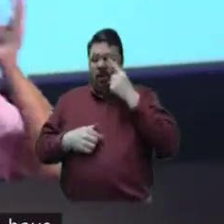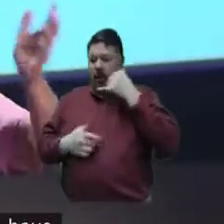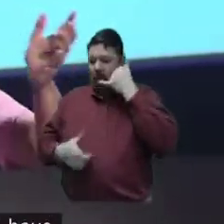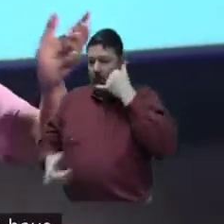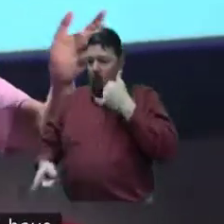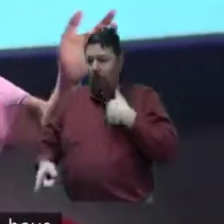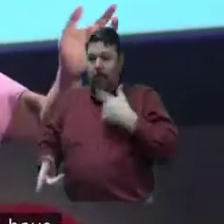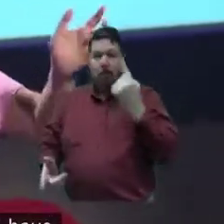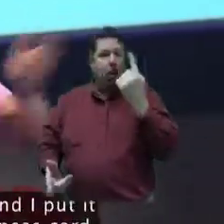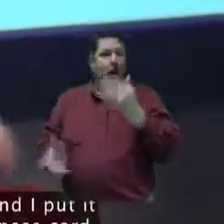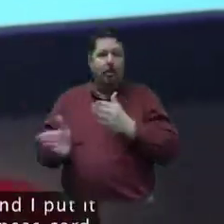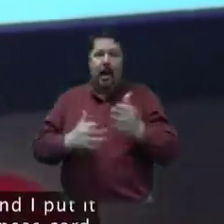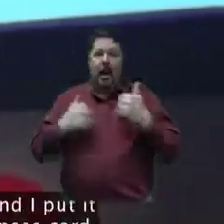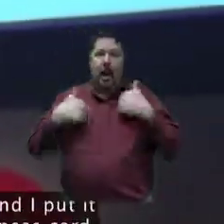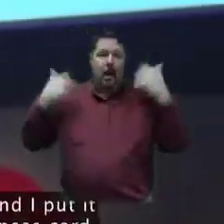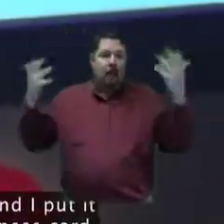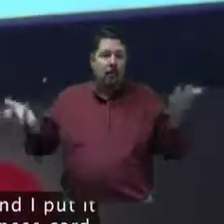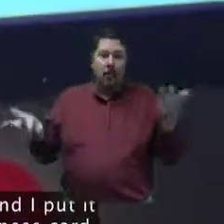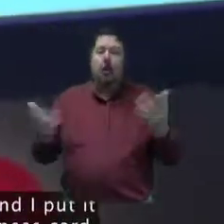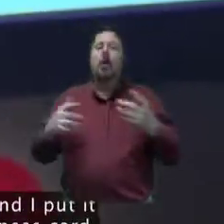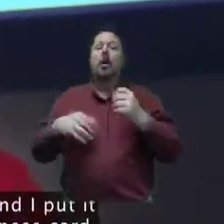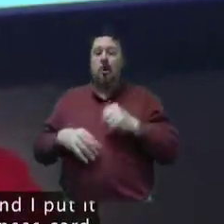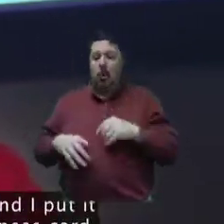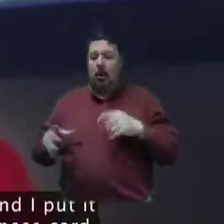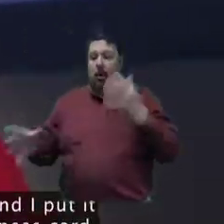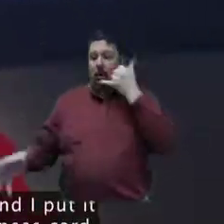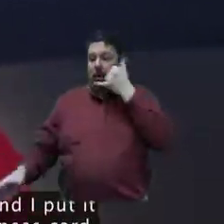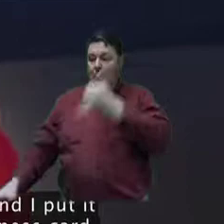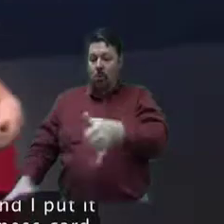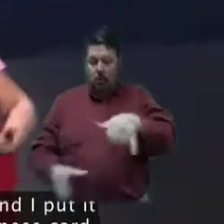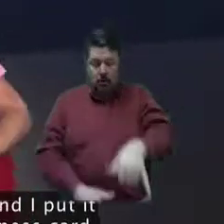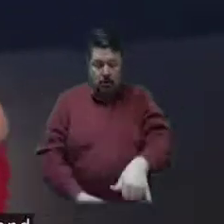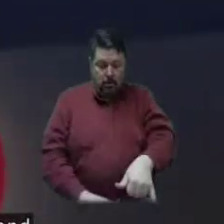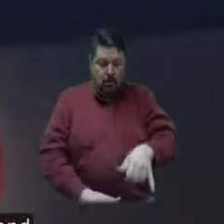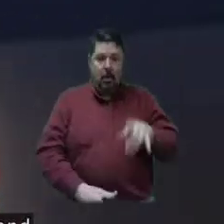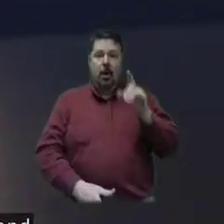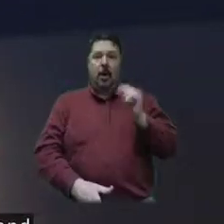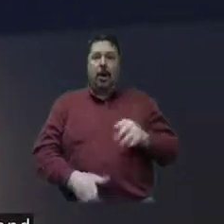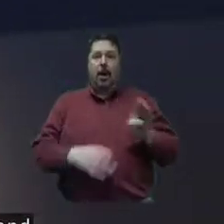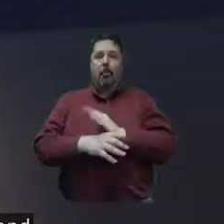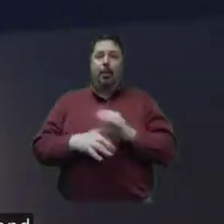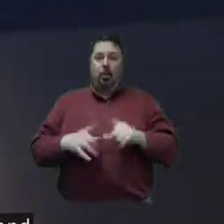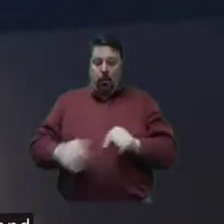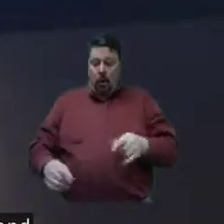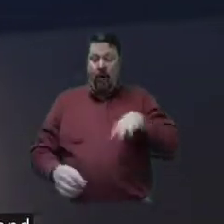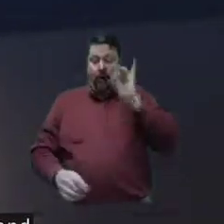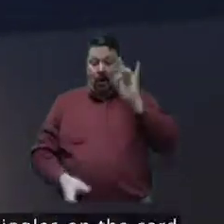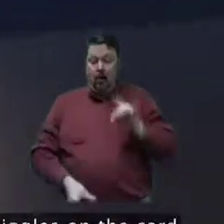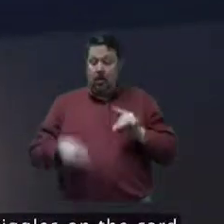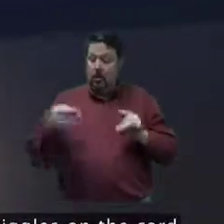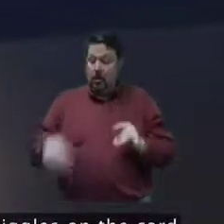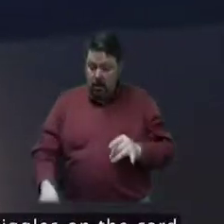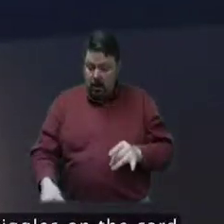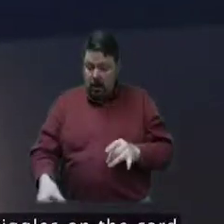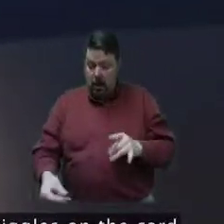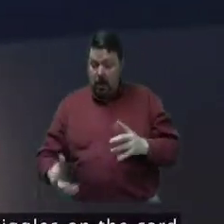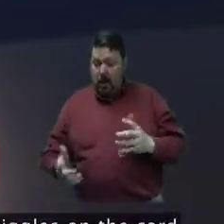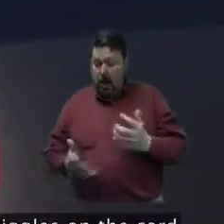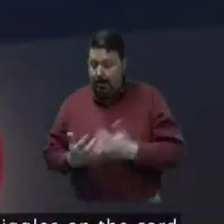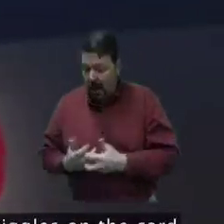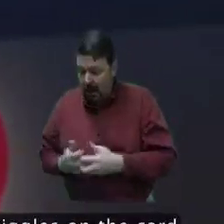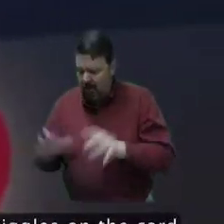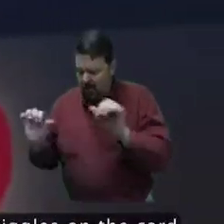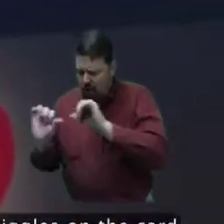but it's the only plan I have. So I take the foam pad and I put it right here. I take the business card, I put it right here, and I'm matching